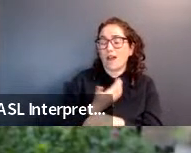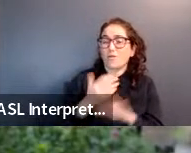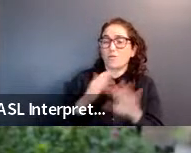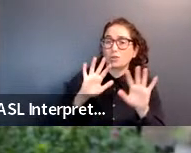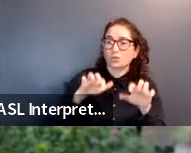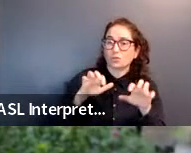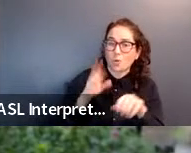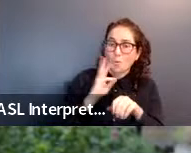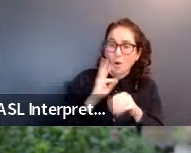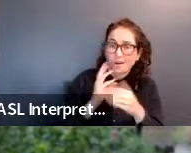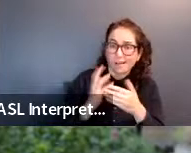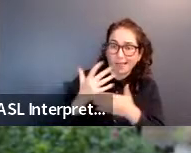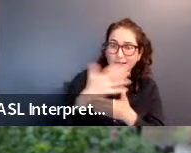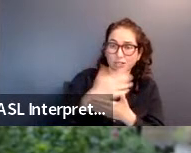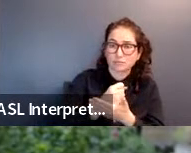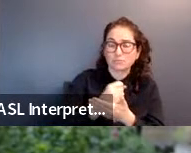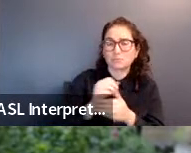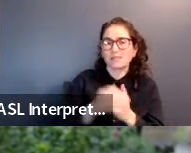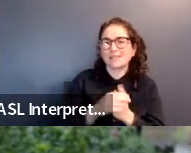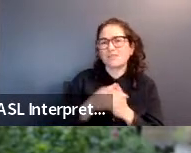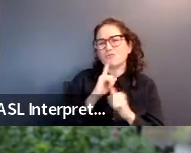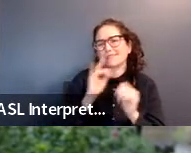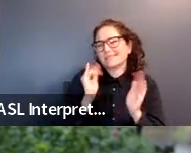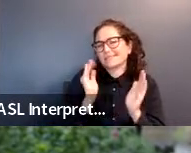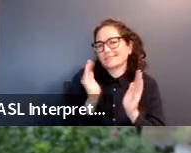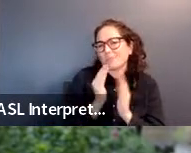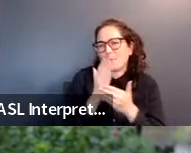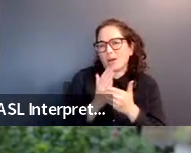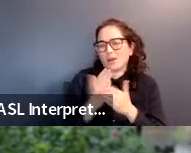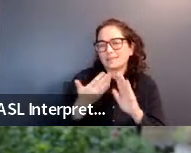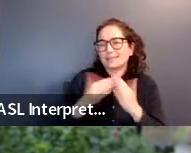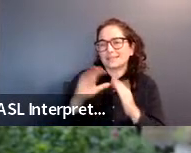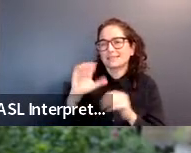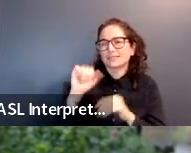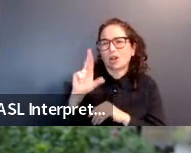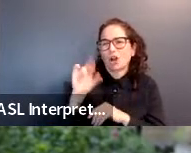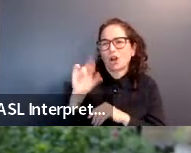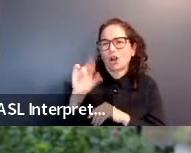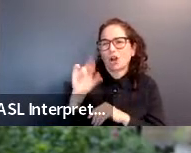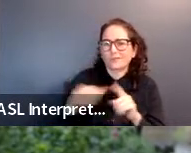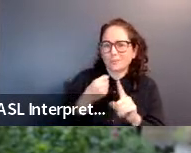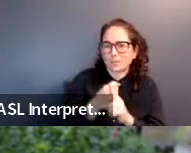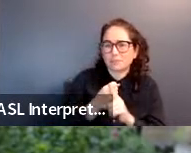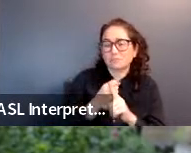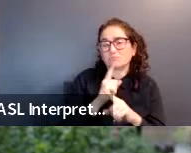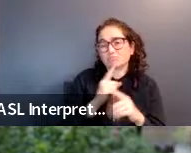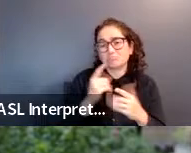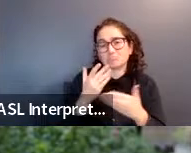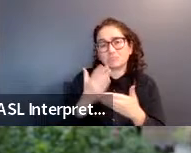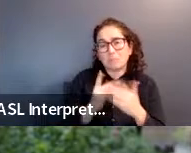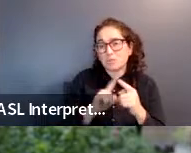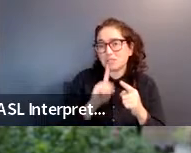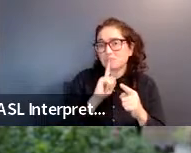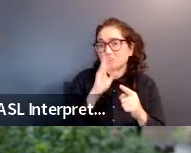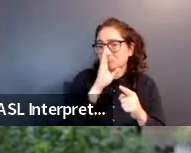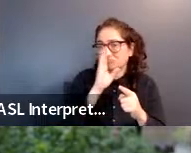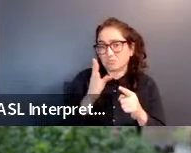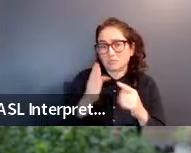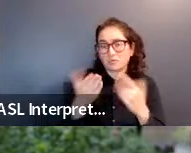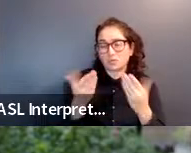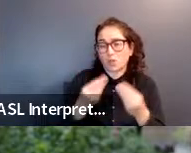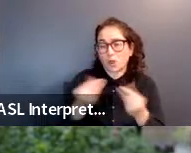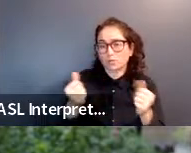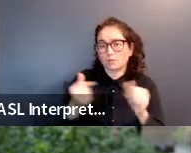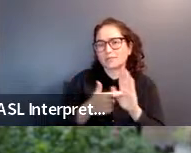waste stream is a relatively small part of the city's carbon footprint, it has some straightforward solutions. For example,